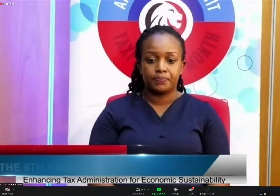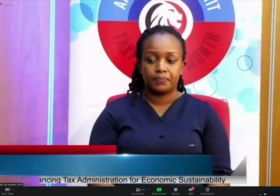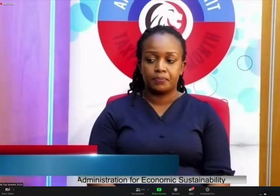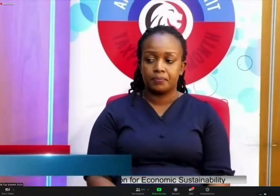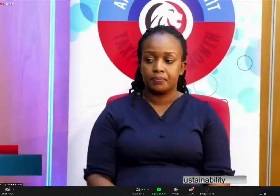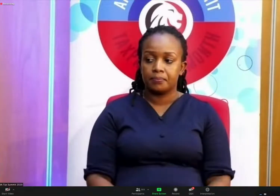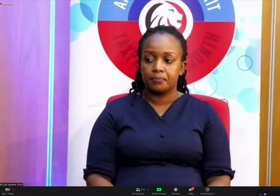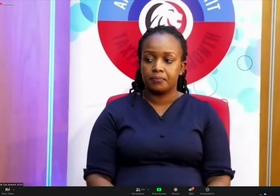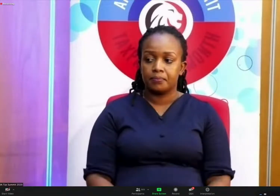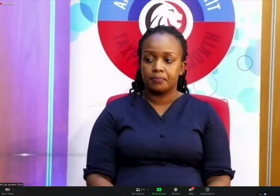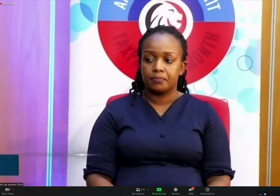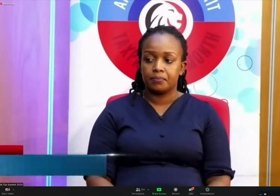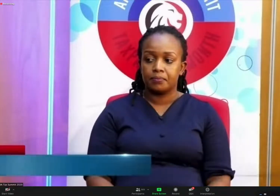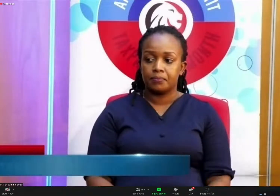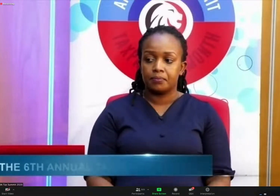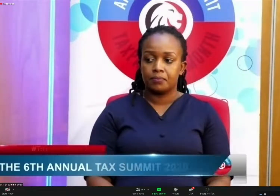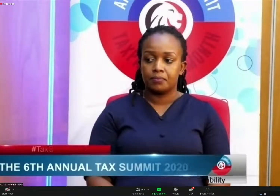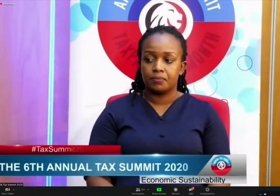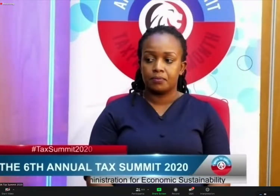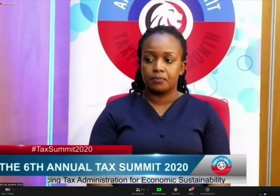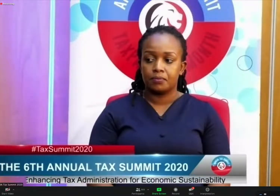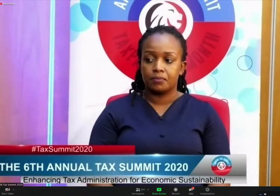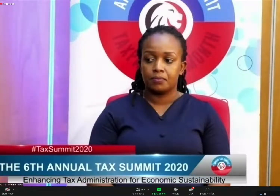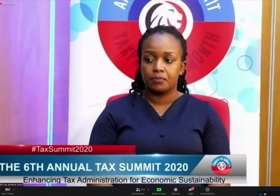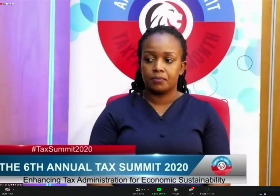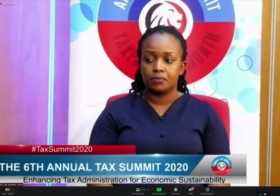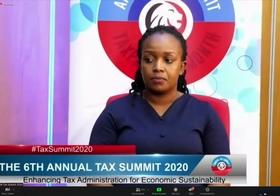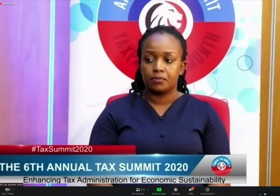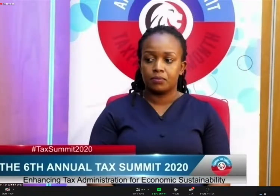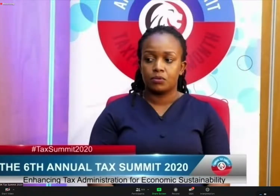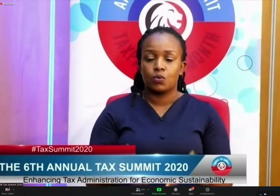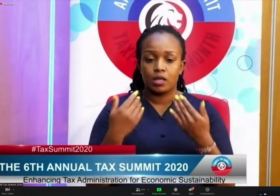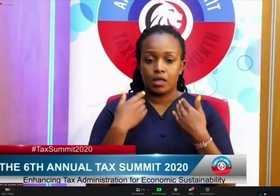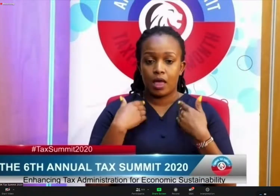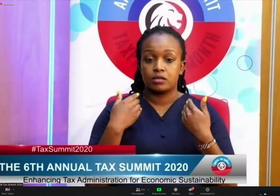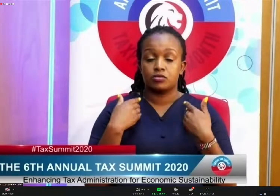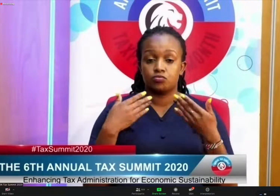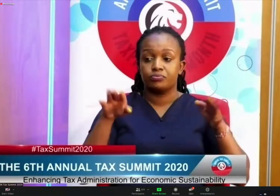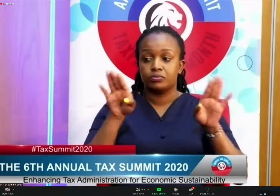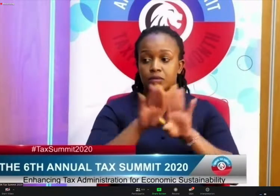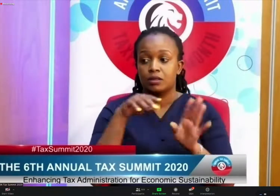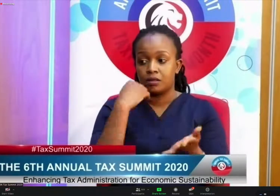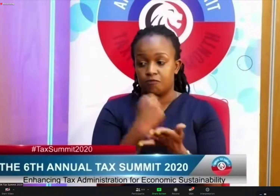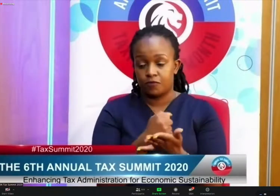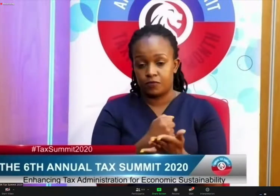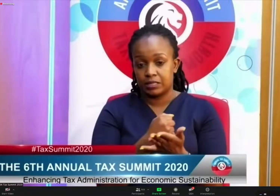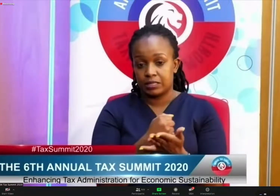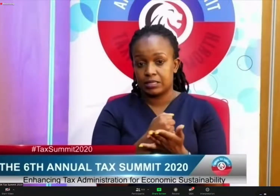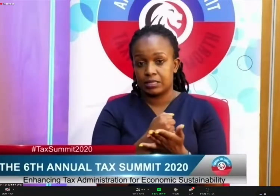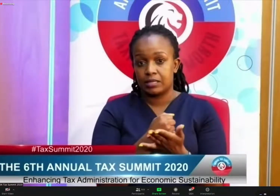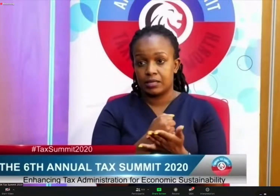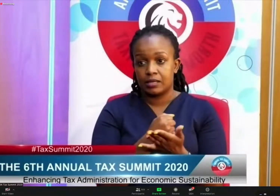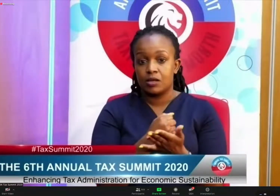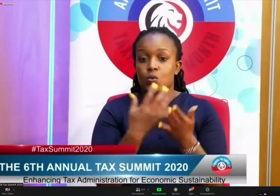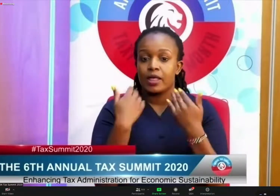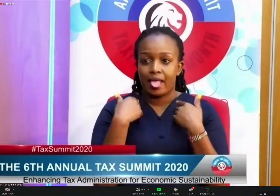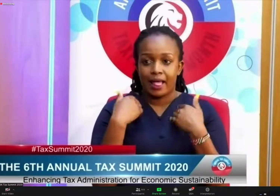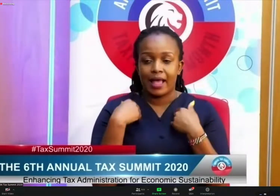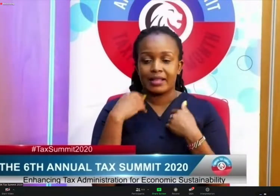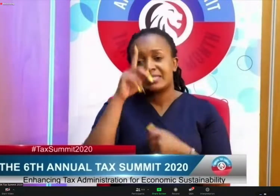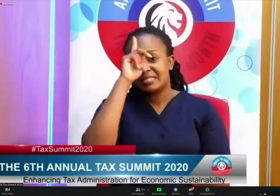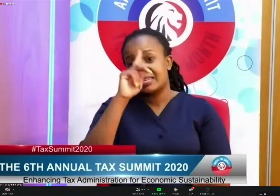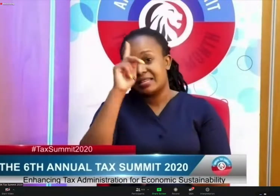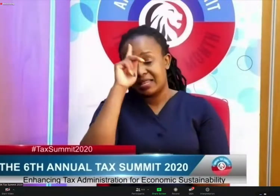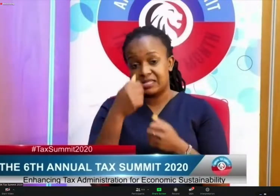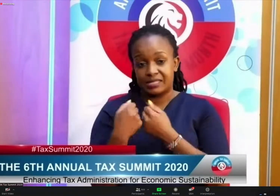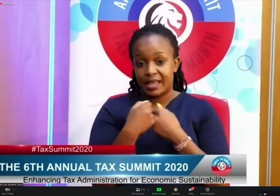Now we had to lock down all our offices. Now we had serious challenges with deploying